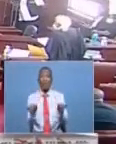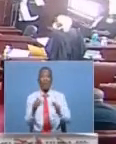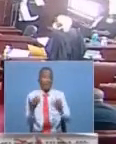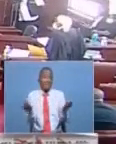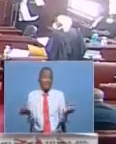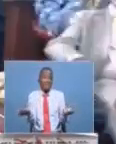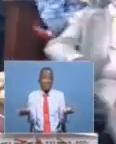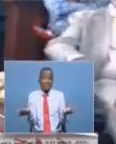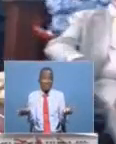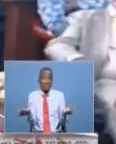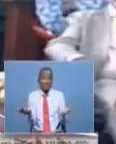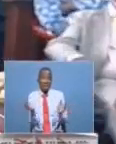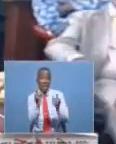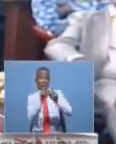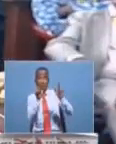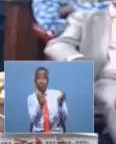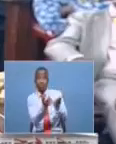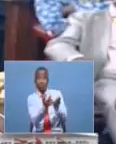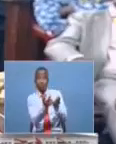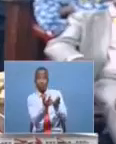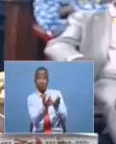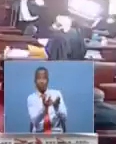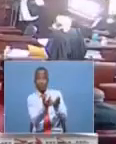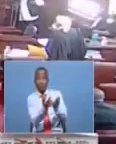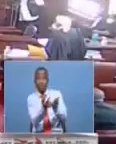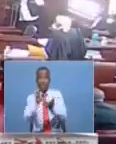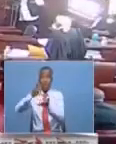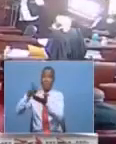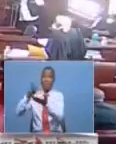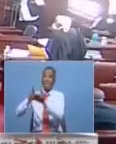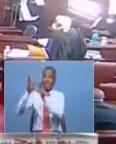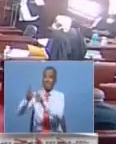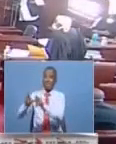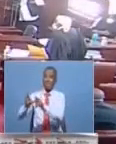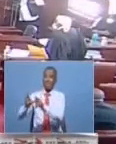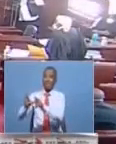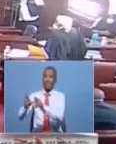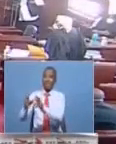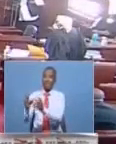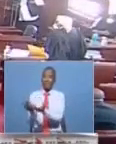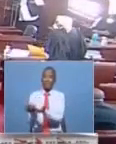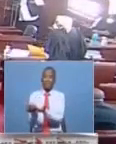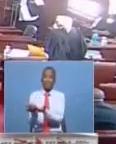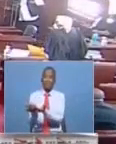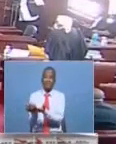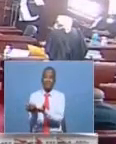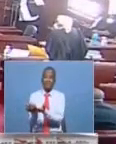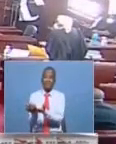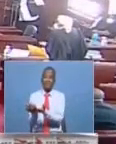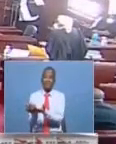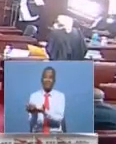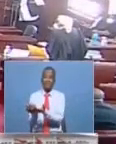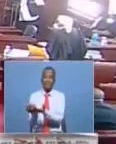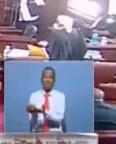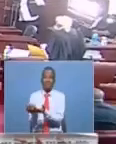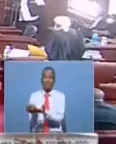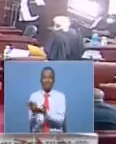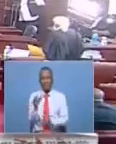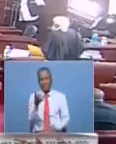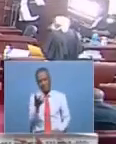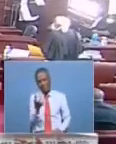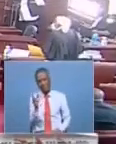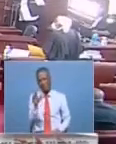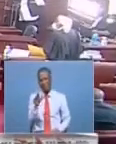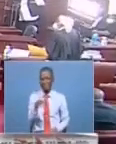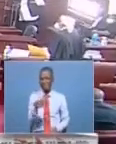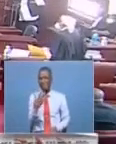Between a party and a witness. And a witness for a party. Are you asserting